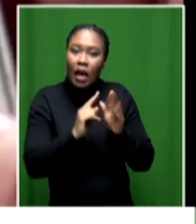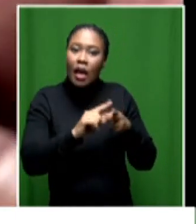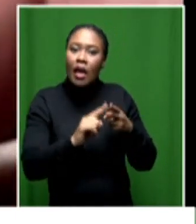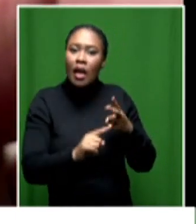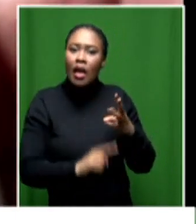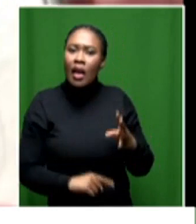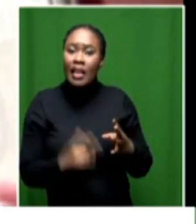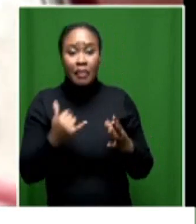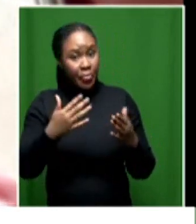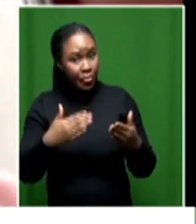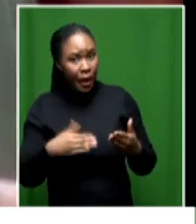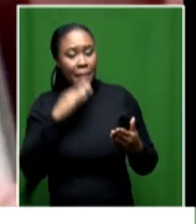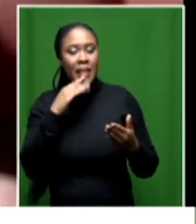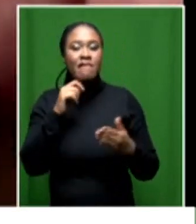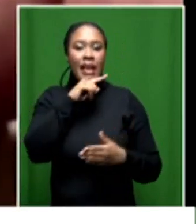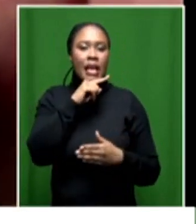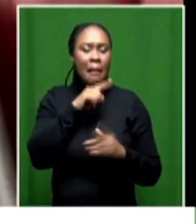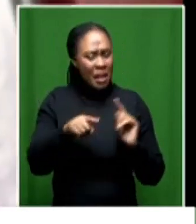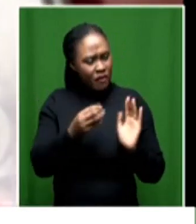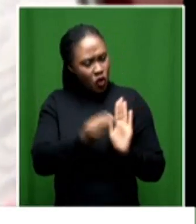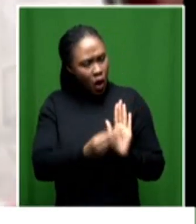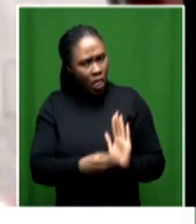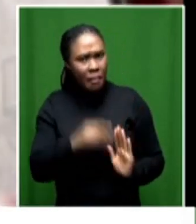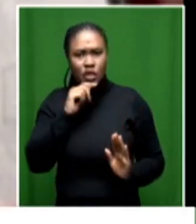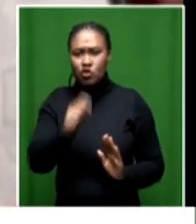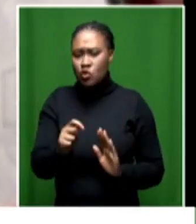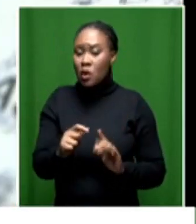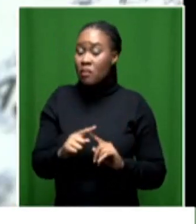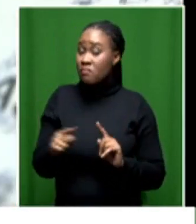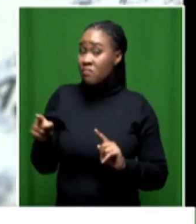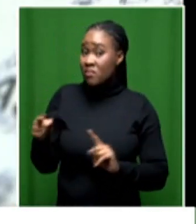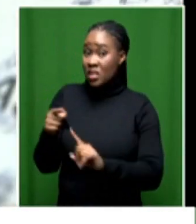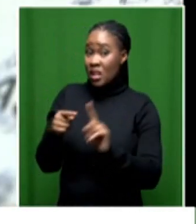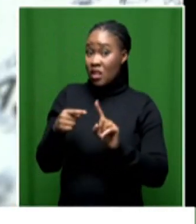anger, Ryanair's position remains unchanged